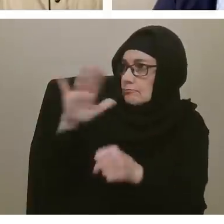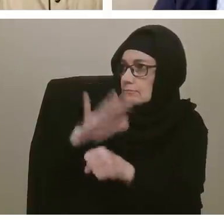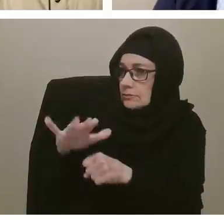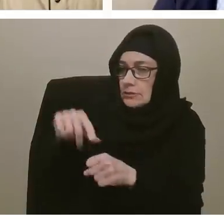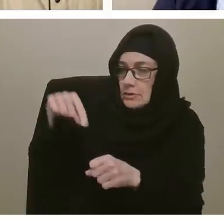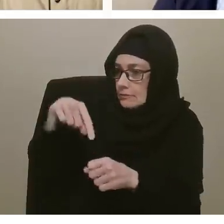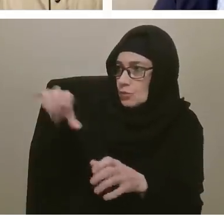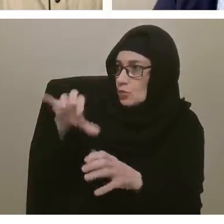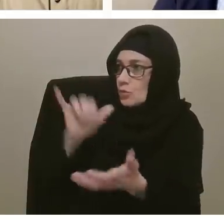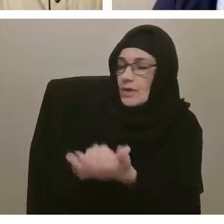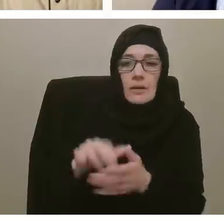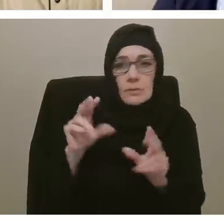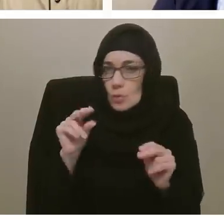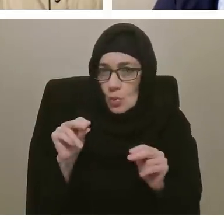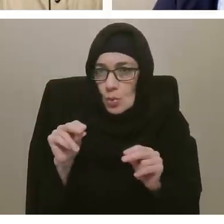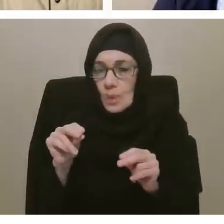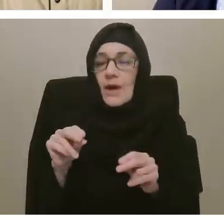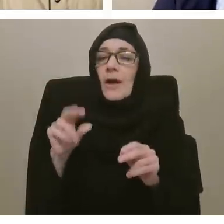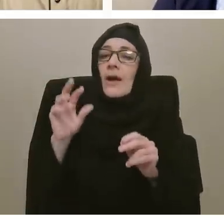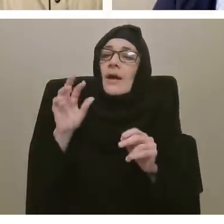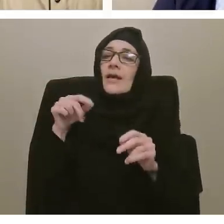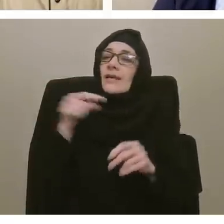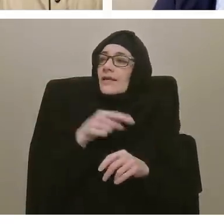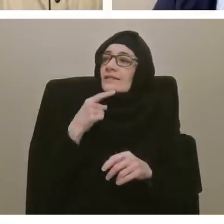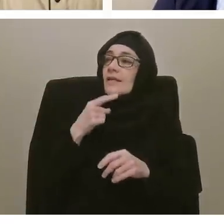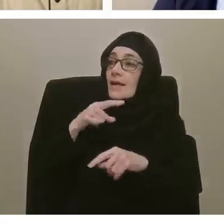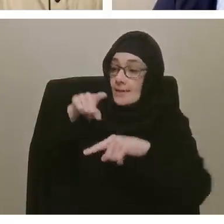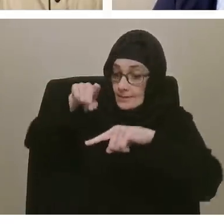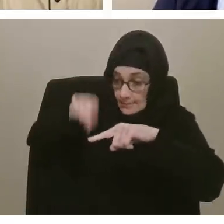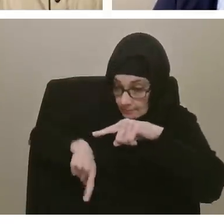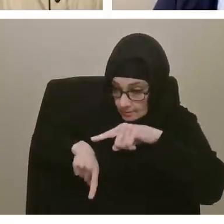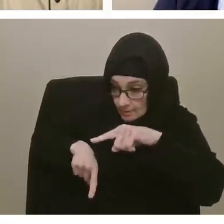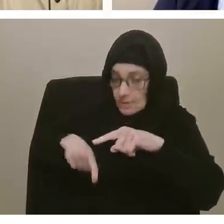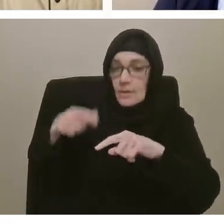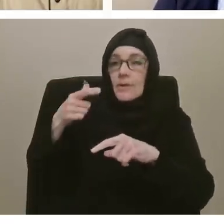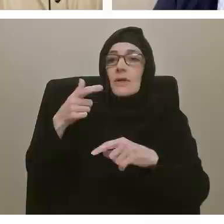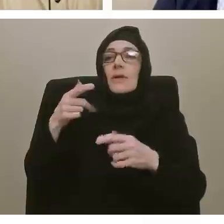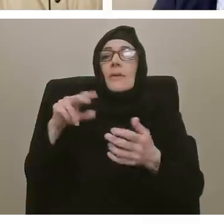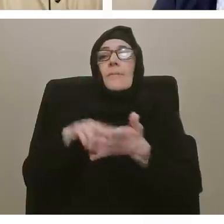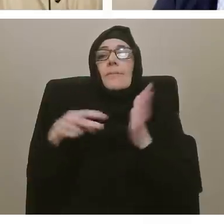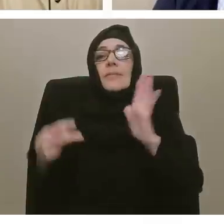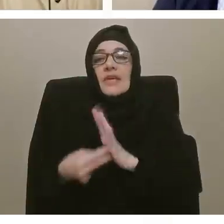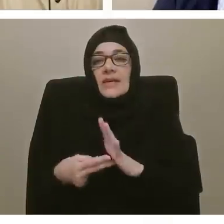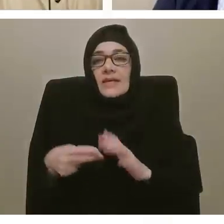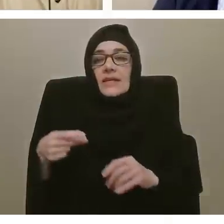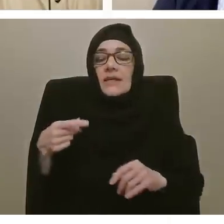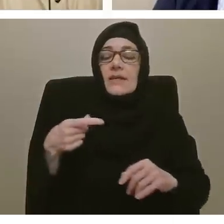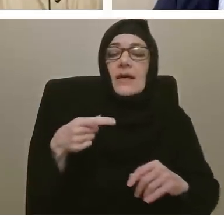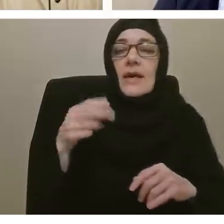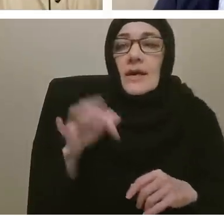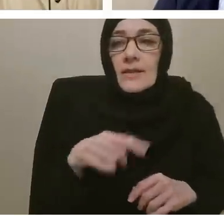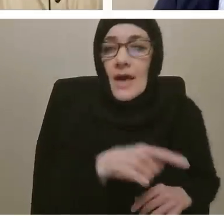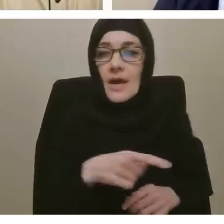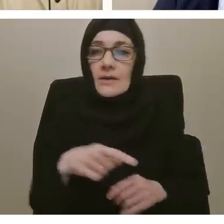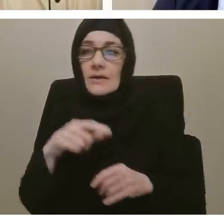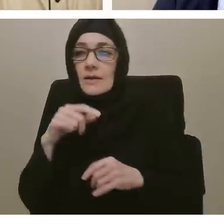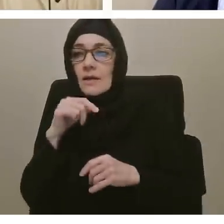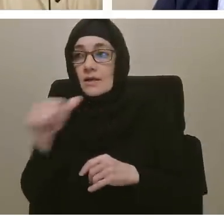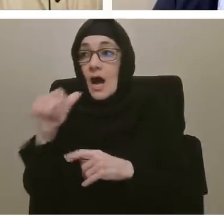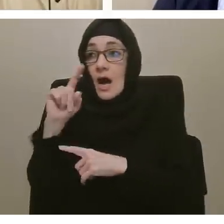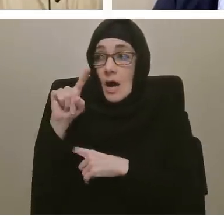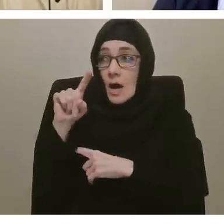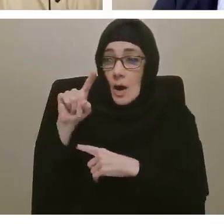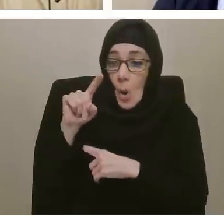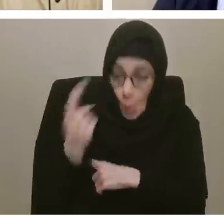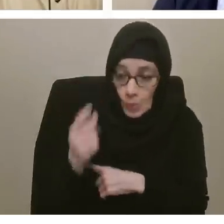do this. No, this is a negation of the fullness of his capacity, not just intellect,